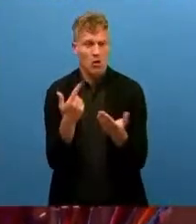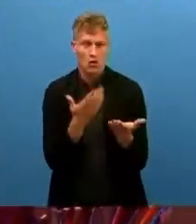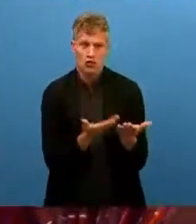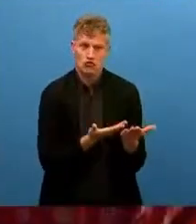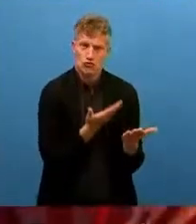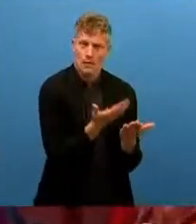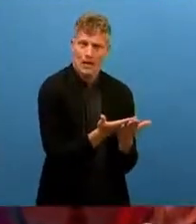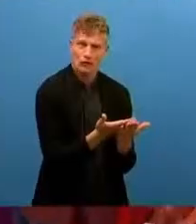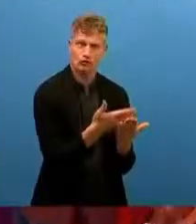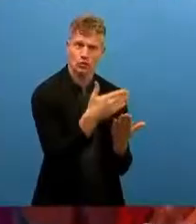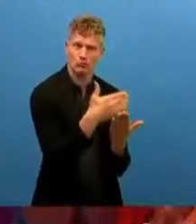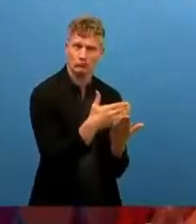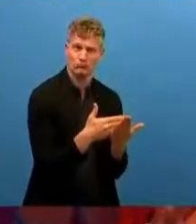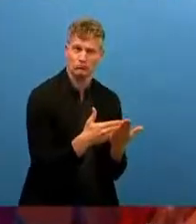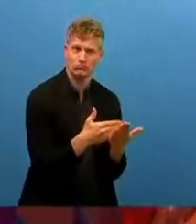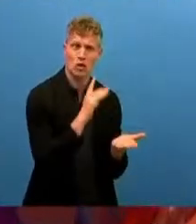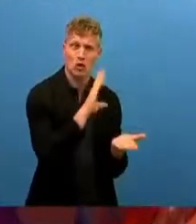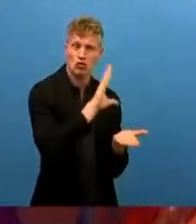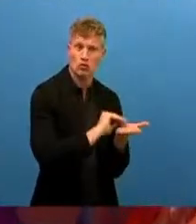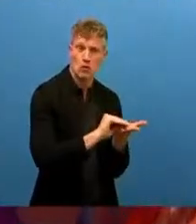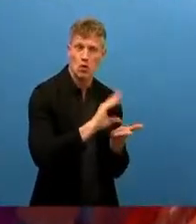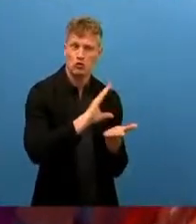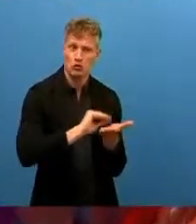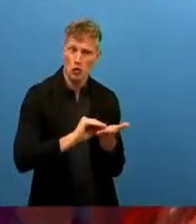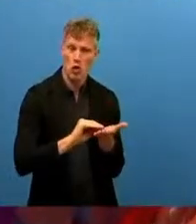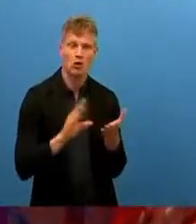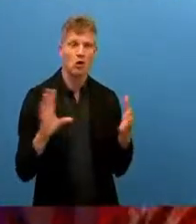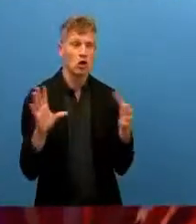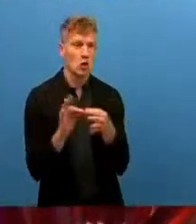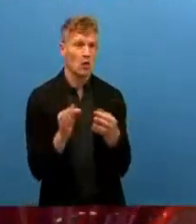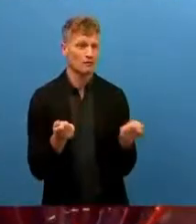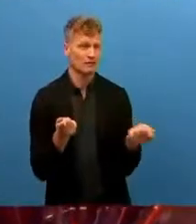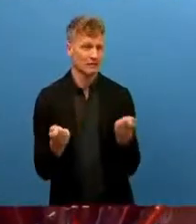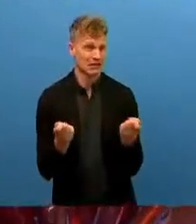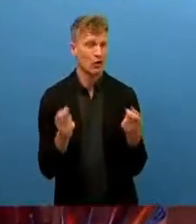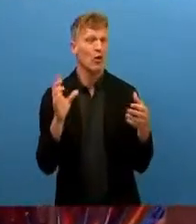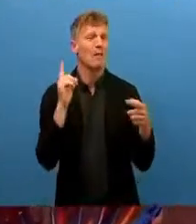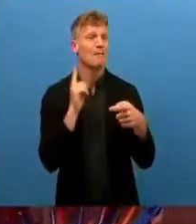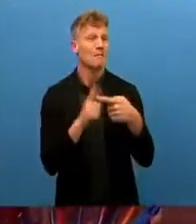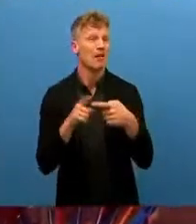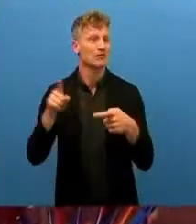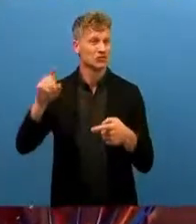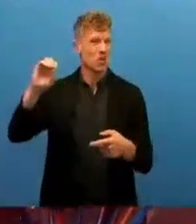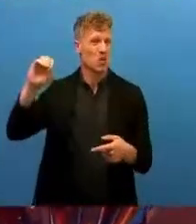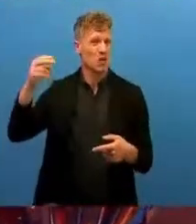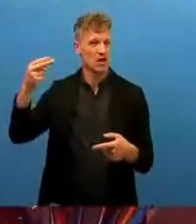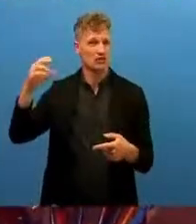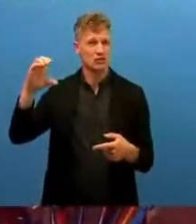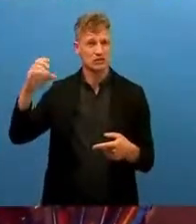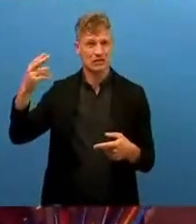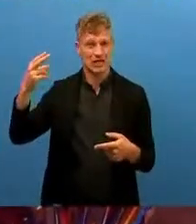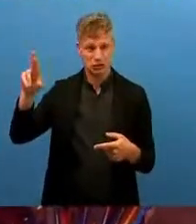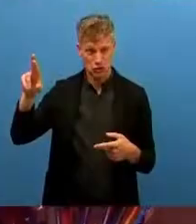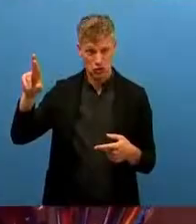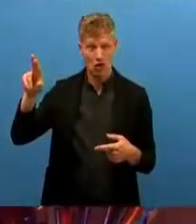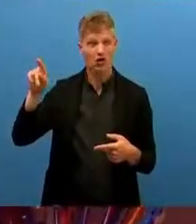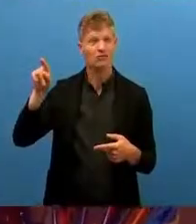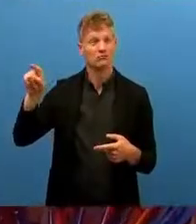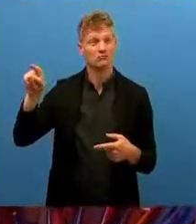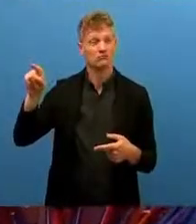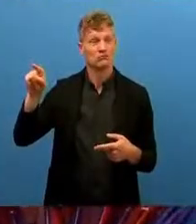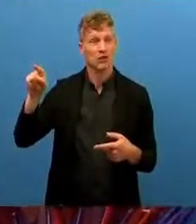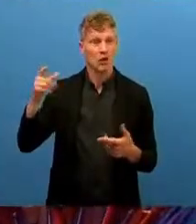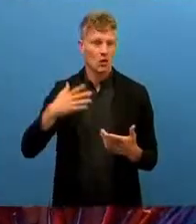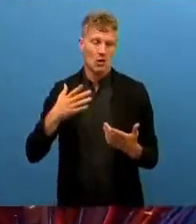in the reports of the co-facilitators and the Office of the High Commissioner, while ensuring that the liquidity